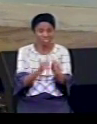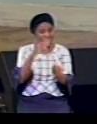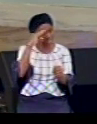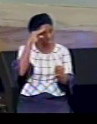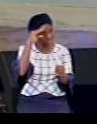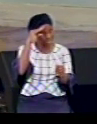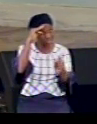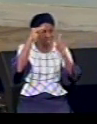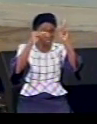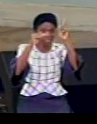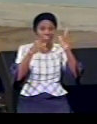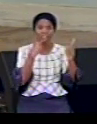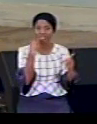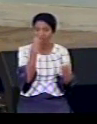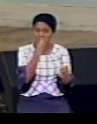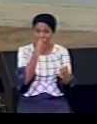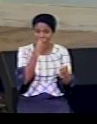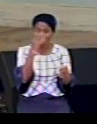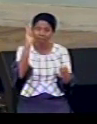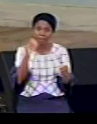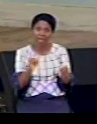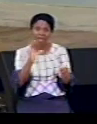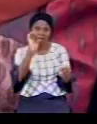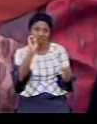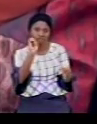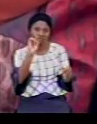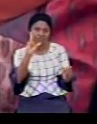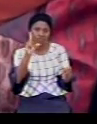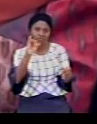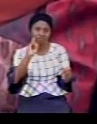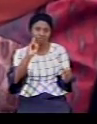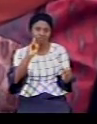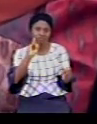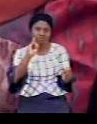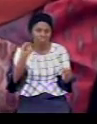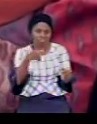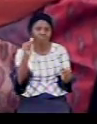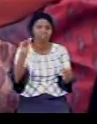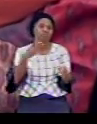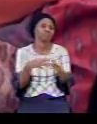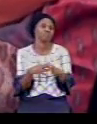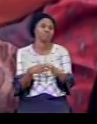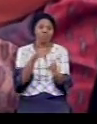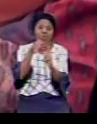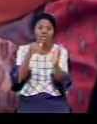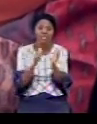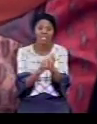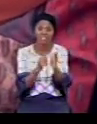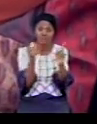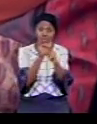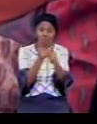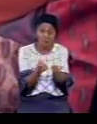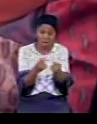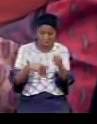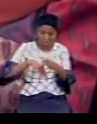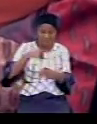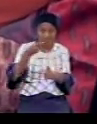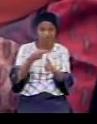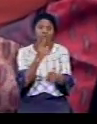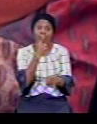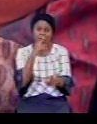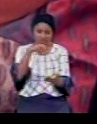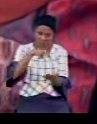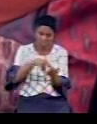is spake by Elijah. When that word comes out of your mouth, stand on